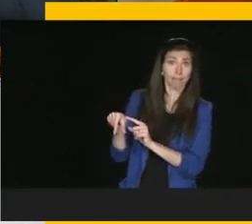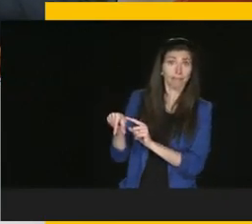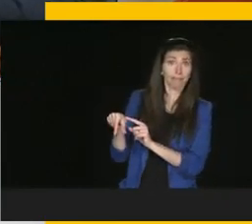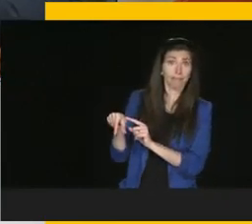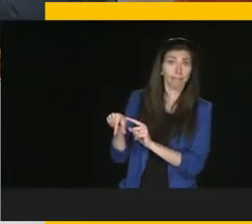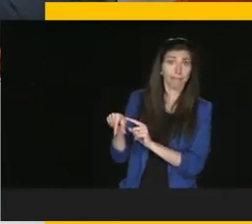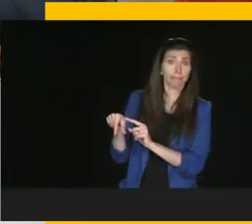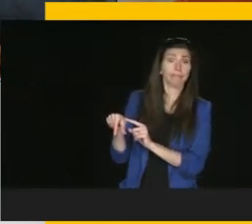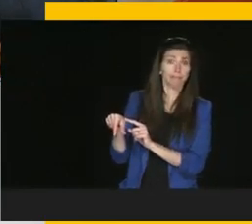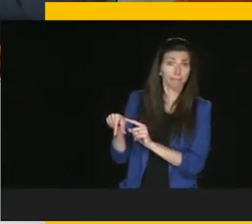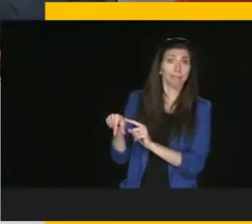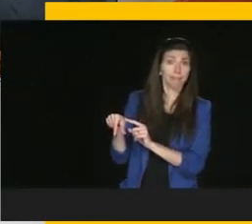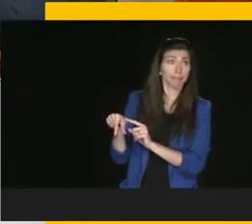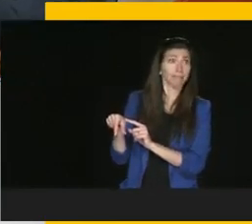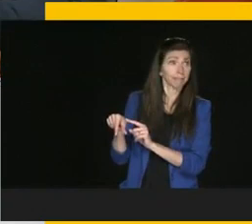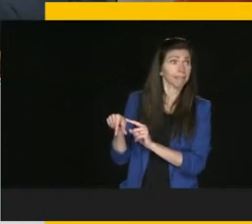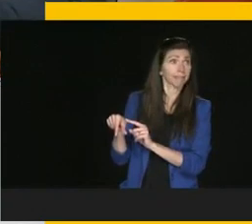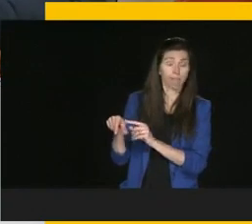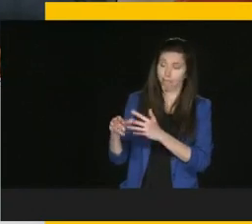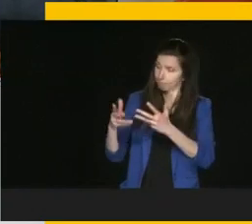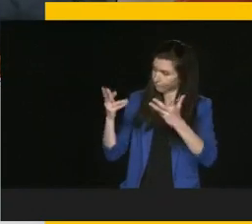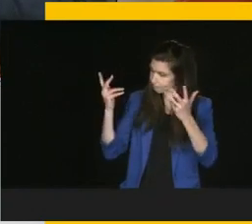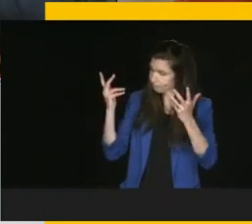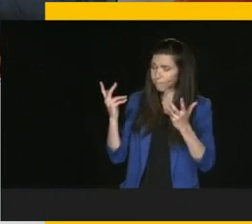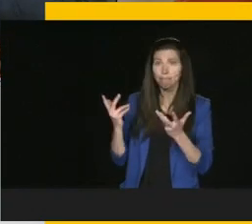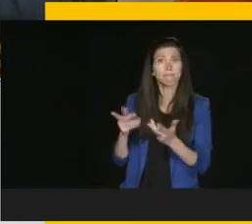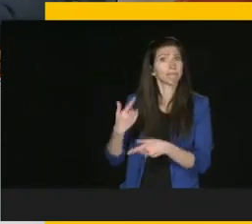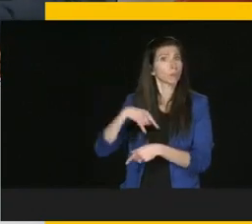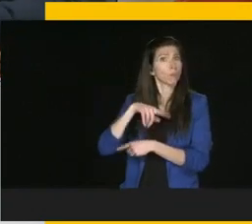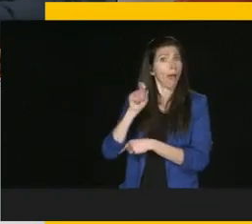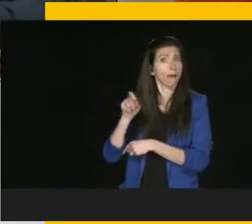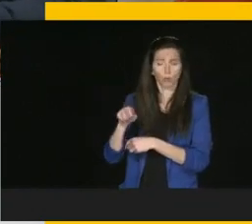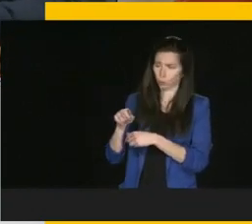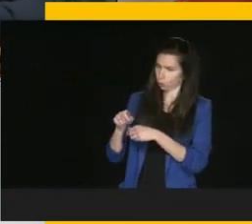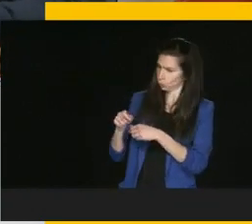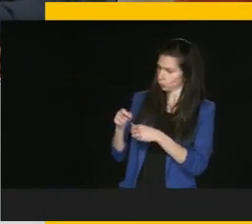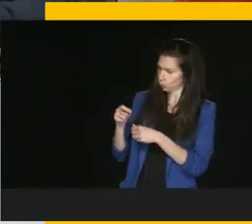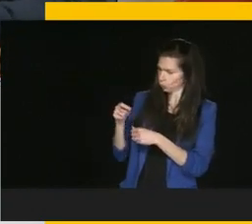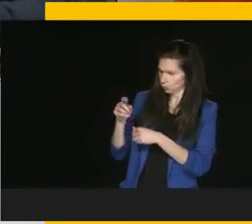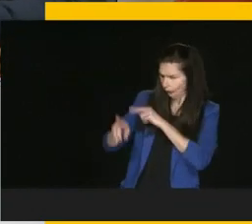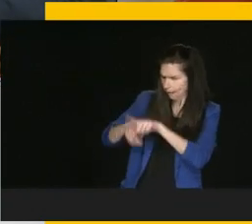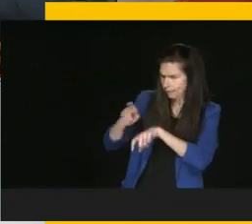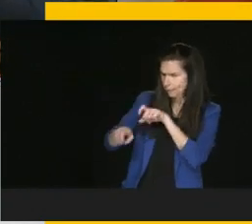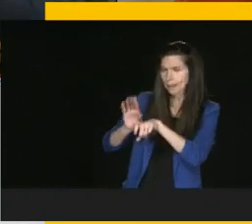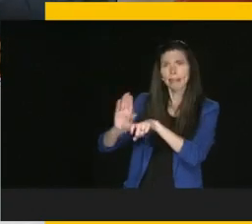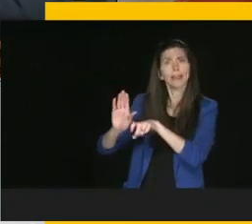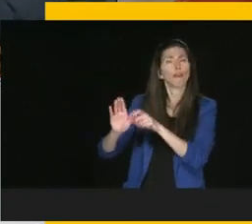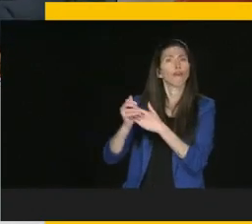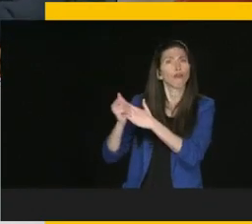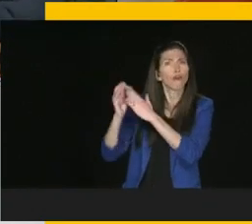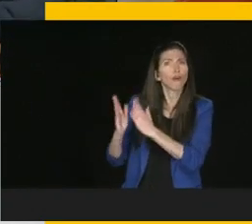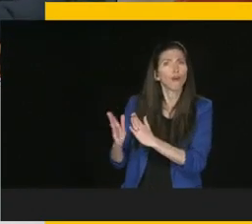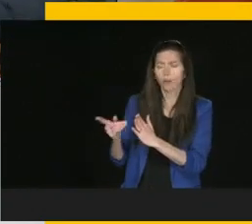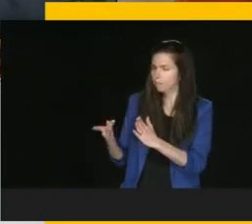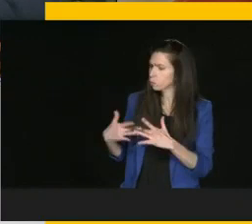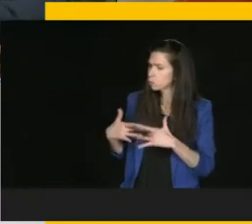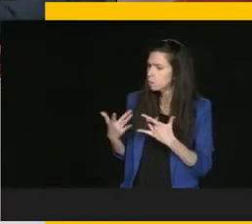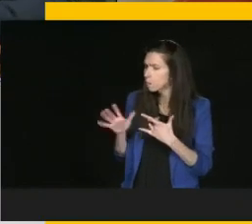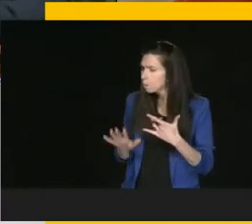we have to ask Quebec authorities what is happening there. They've given us some predictions.